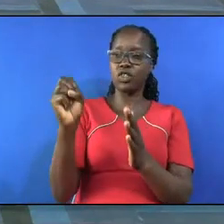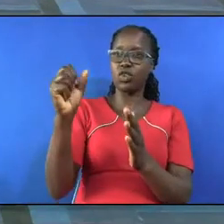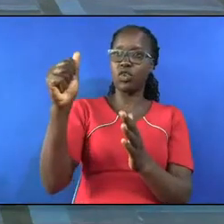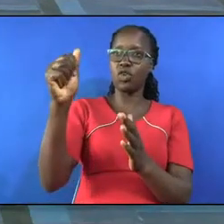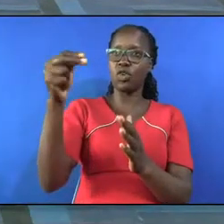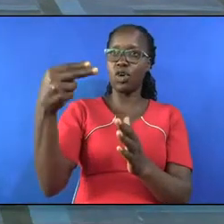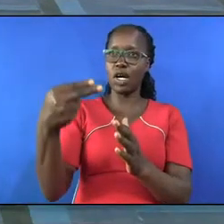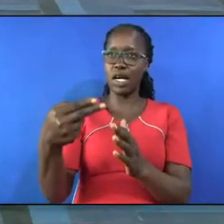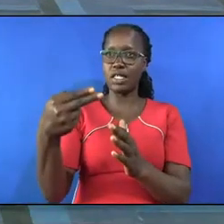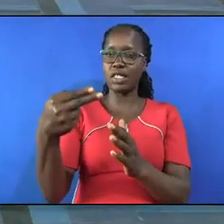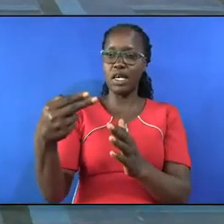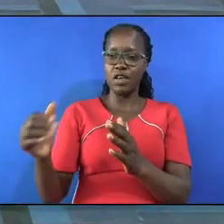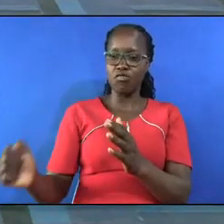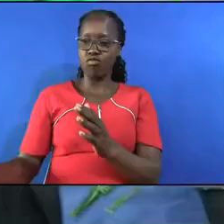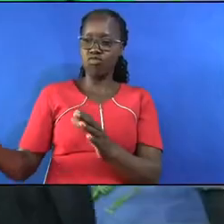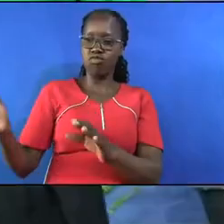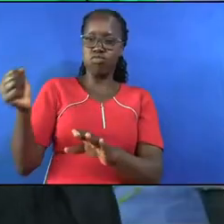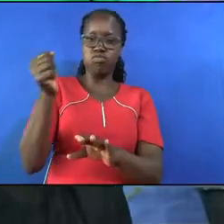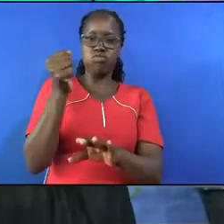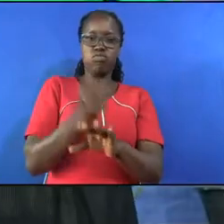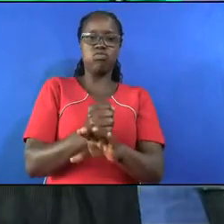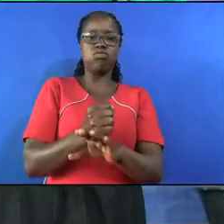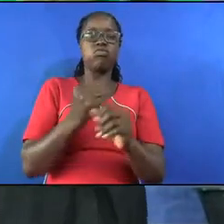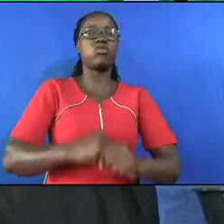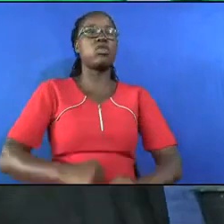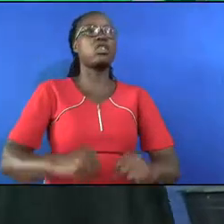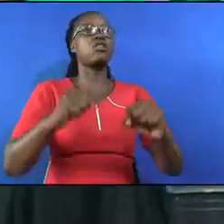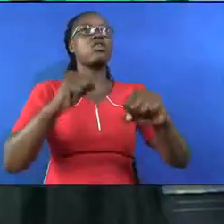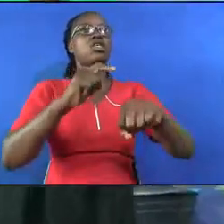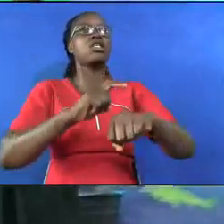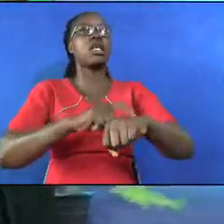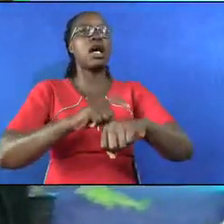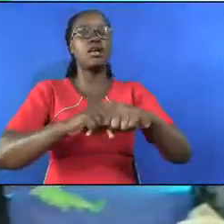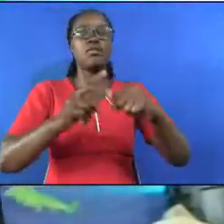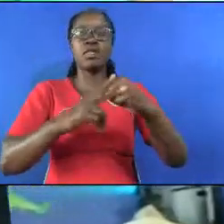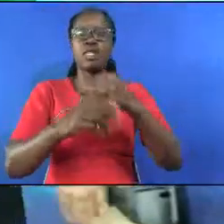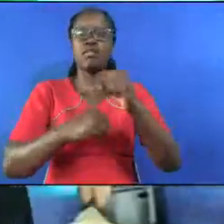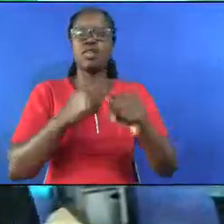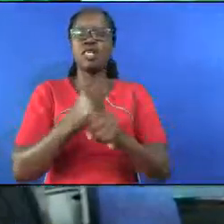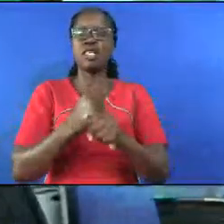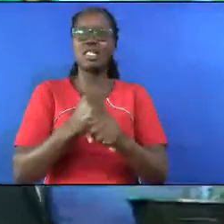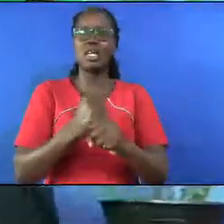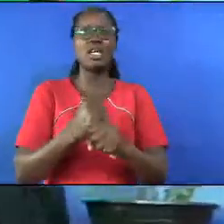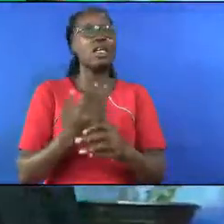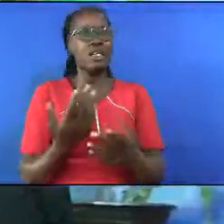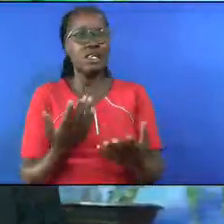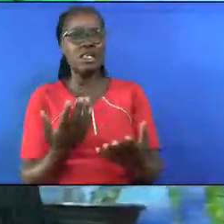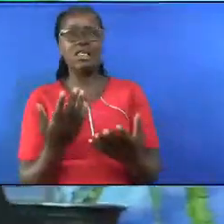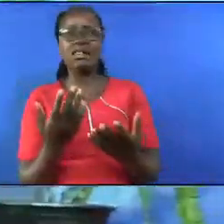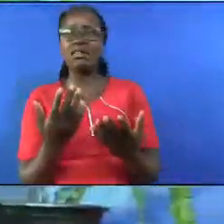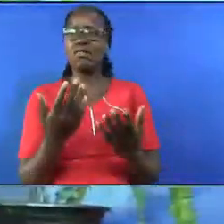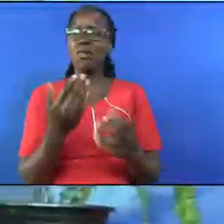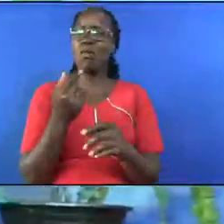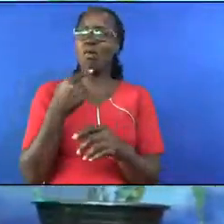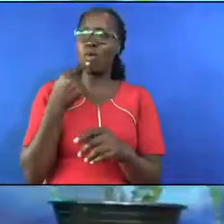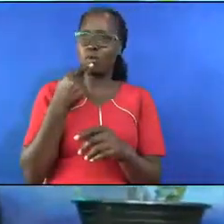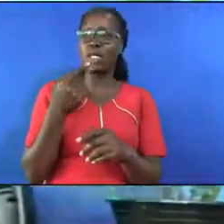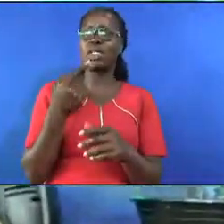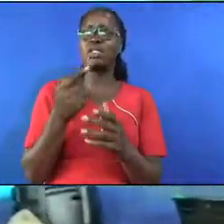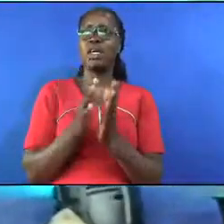throne at the age of 7 years old. And he did pretty much what our children have just said.